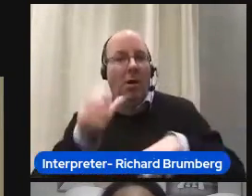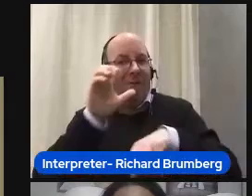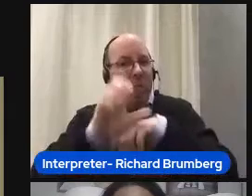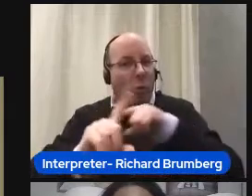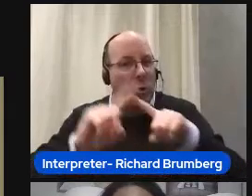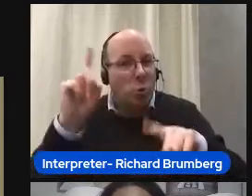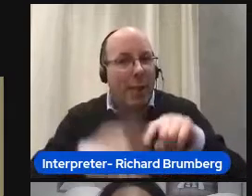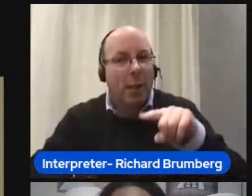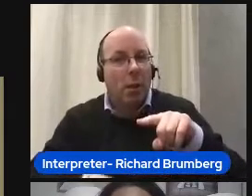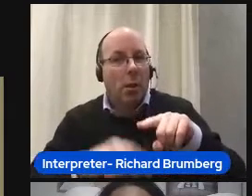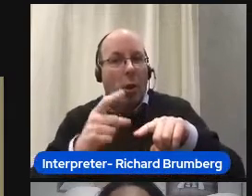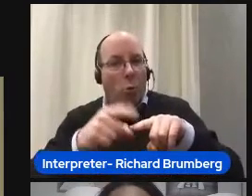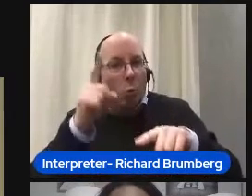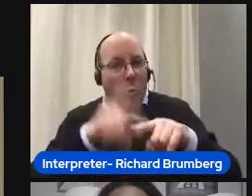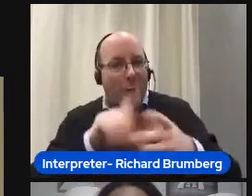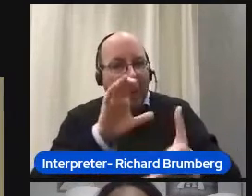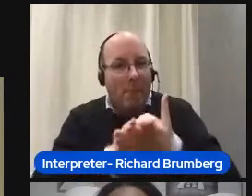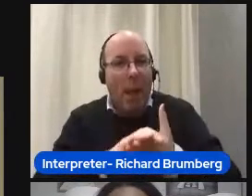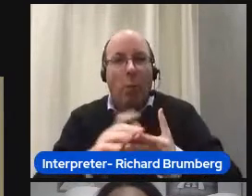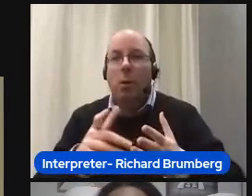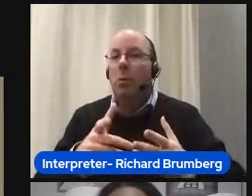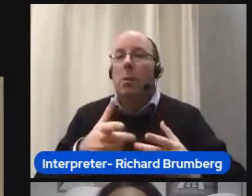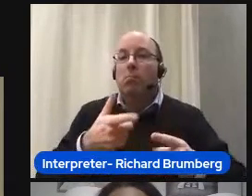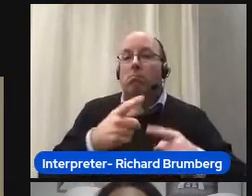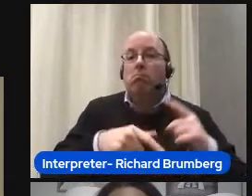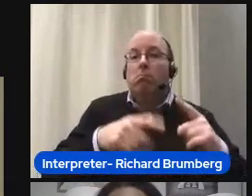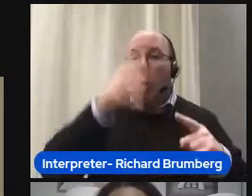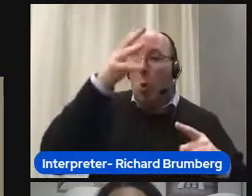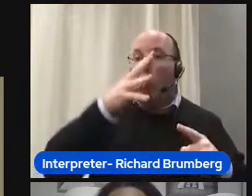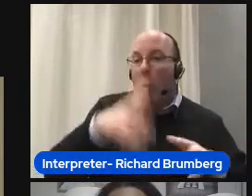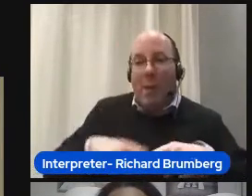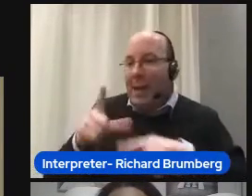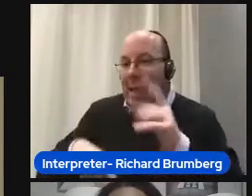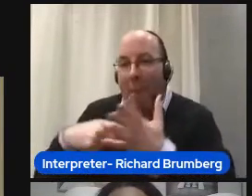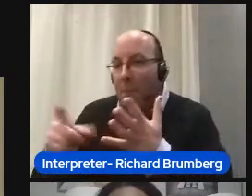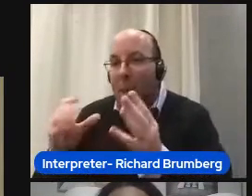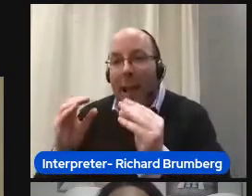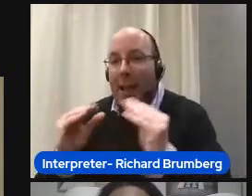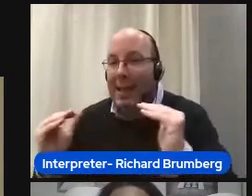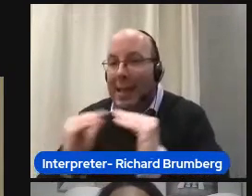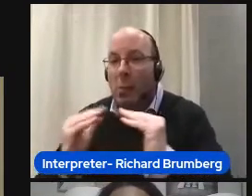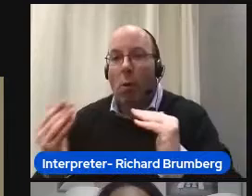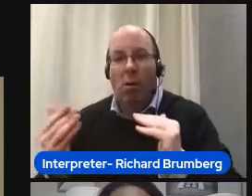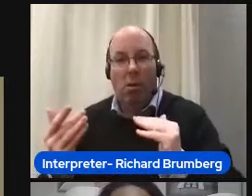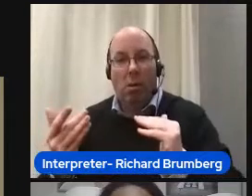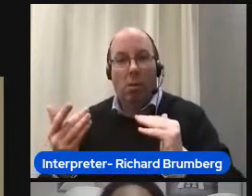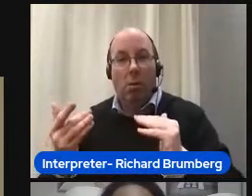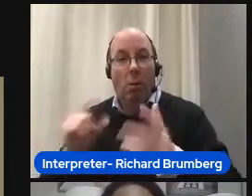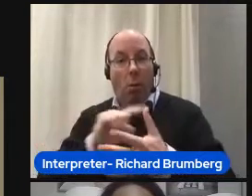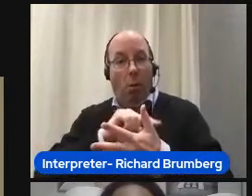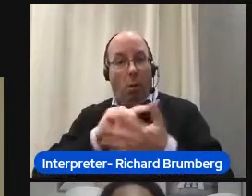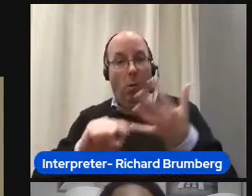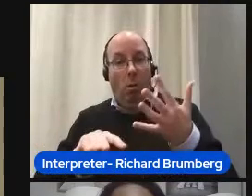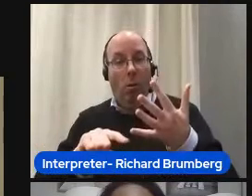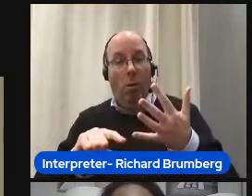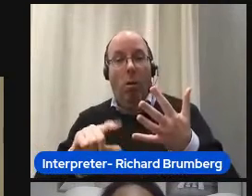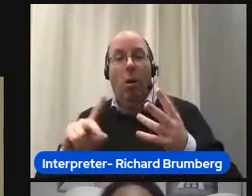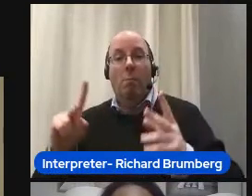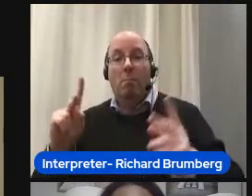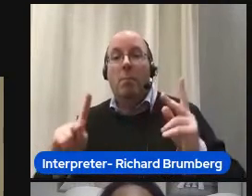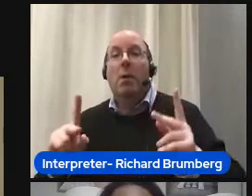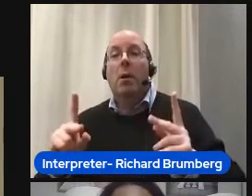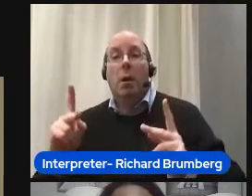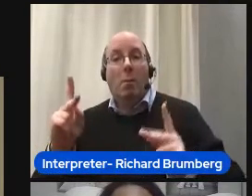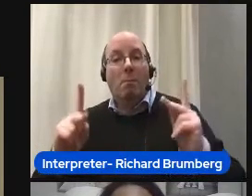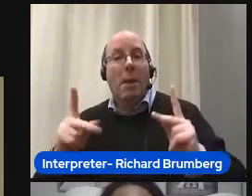than you would a male, imprison the other at a higher rate than other people. And it's how the other can get murdered on an